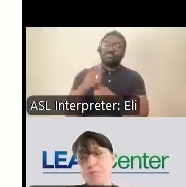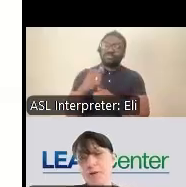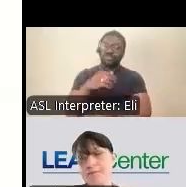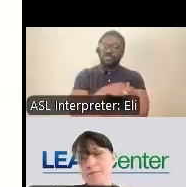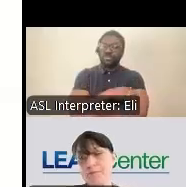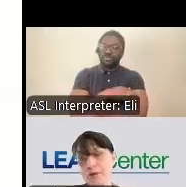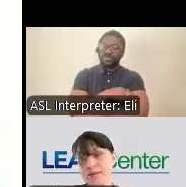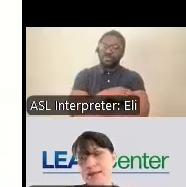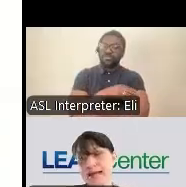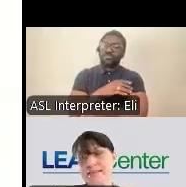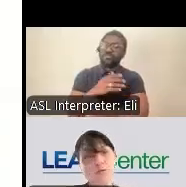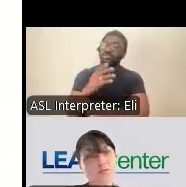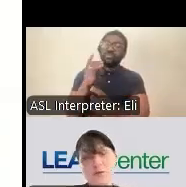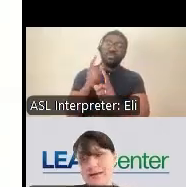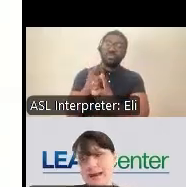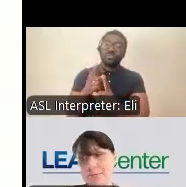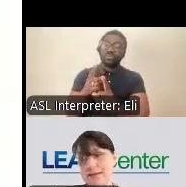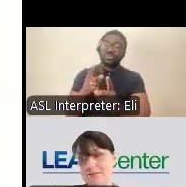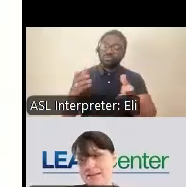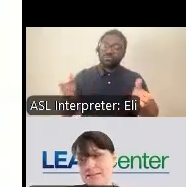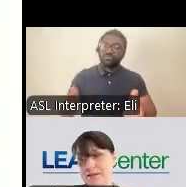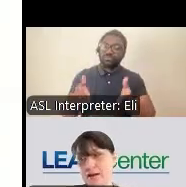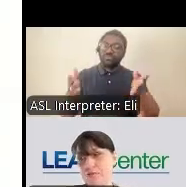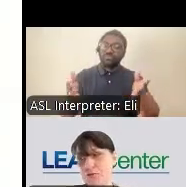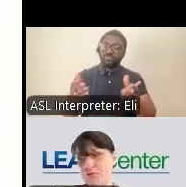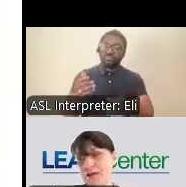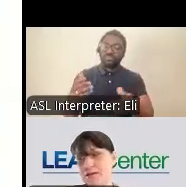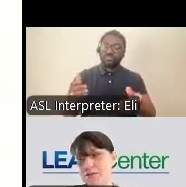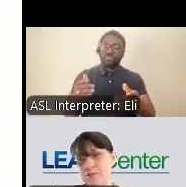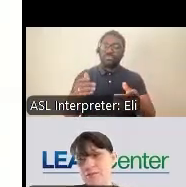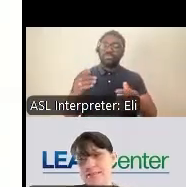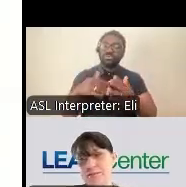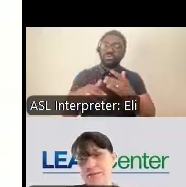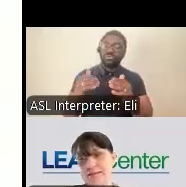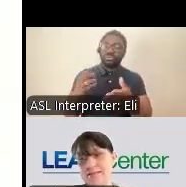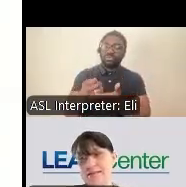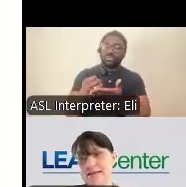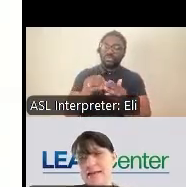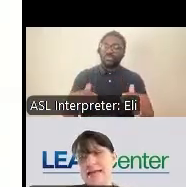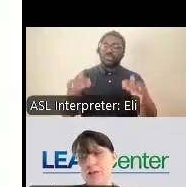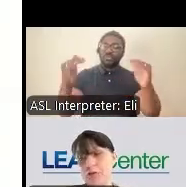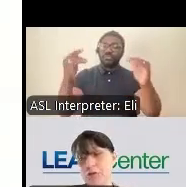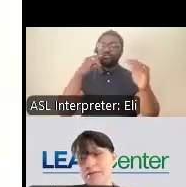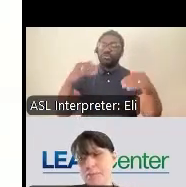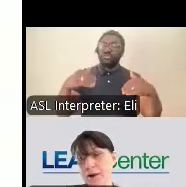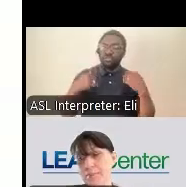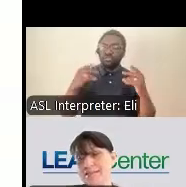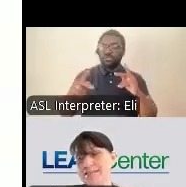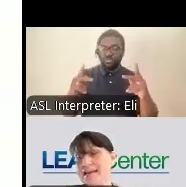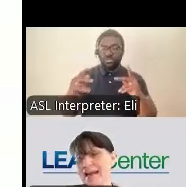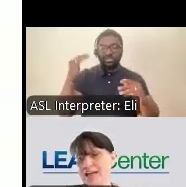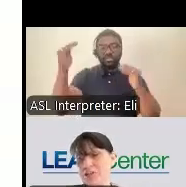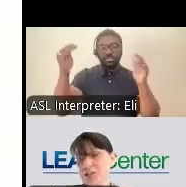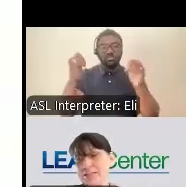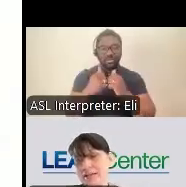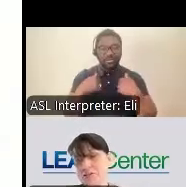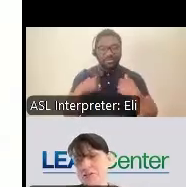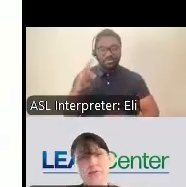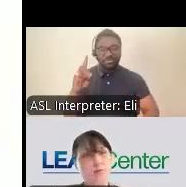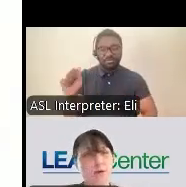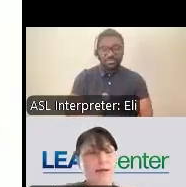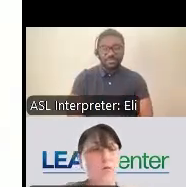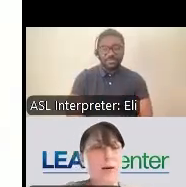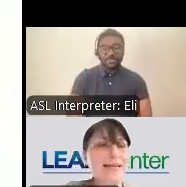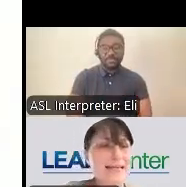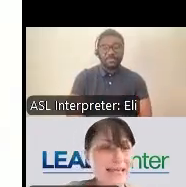on promoting the employment and socioeconomic advancement of youth and adults with disabilities, including the department's National Expansion